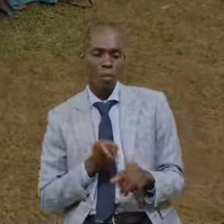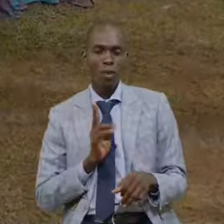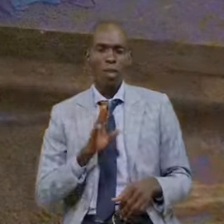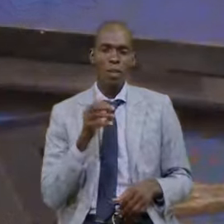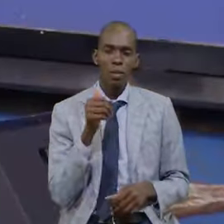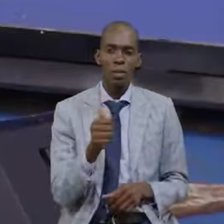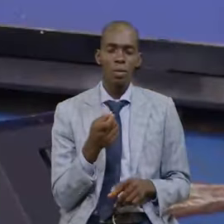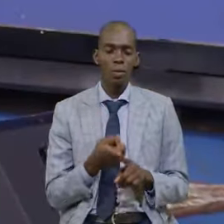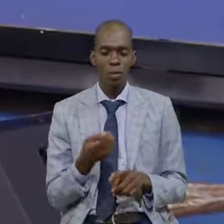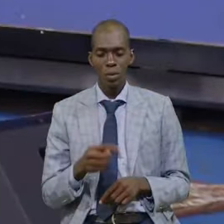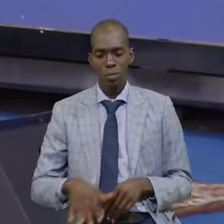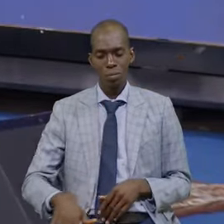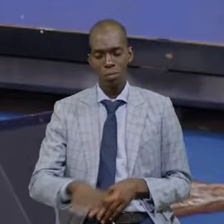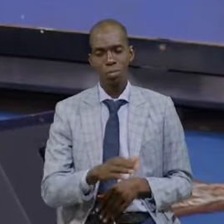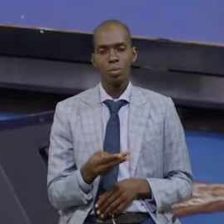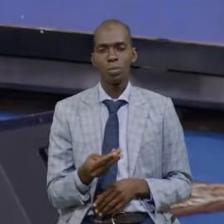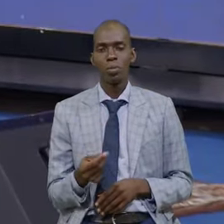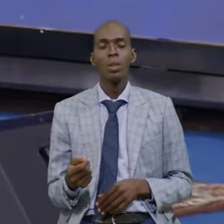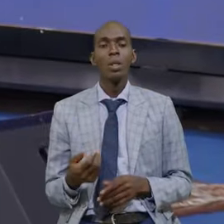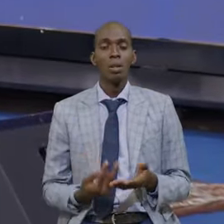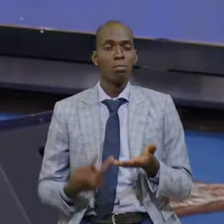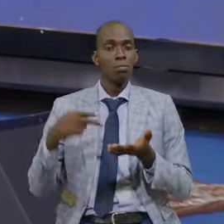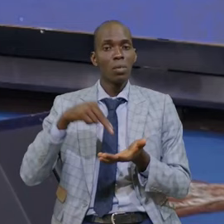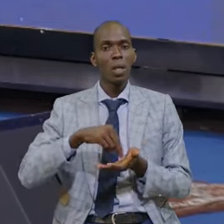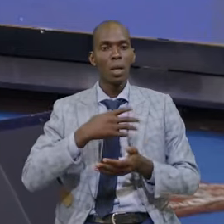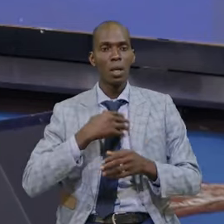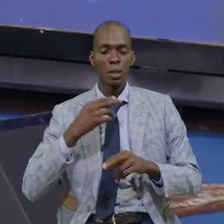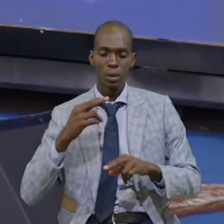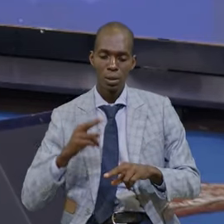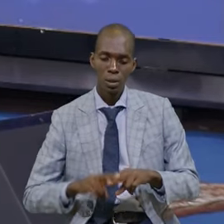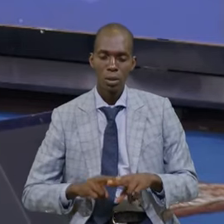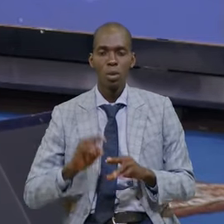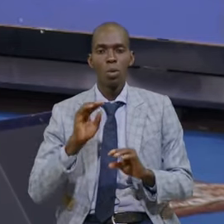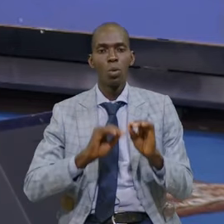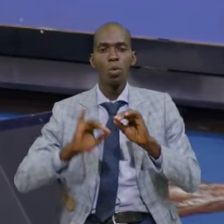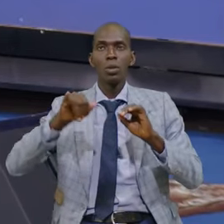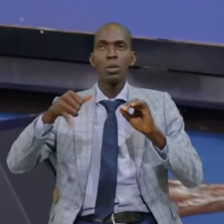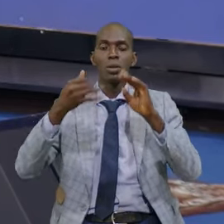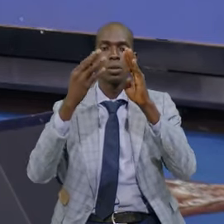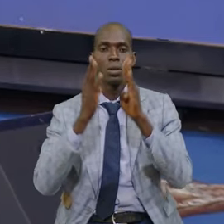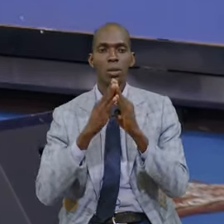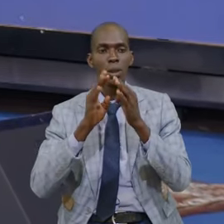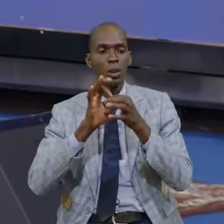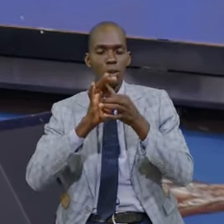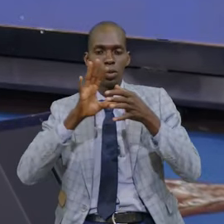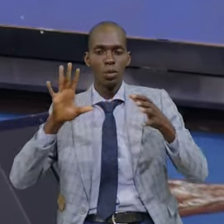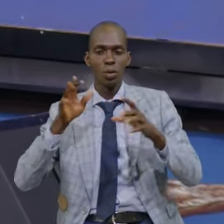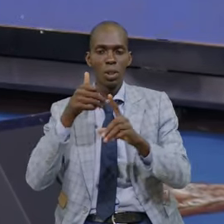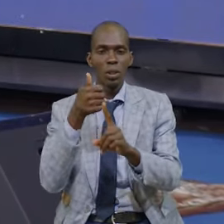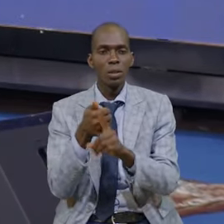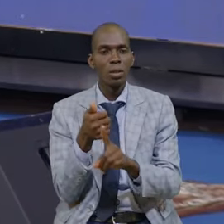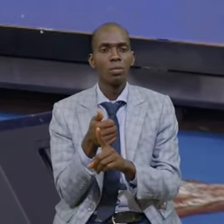the dust. Arise and sit down, O Jerusalem. Loose